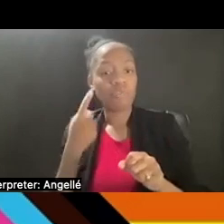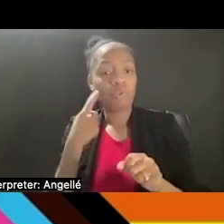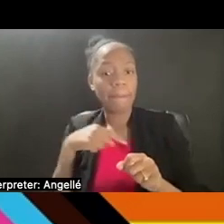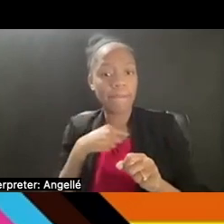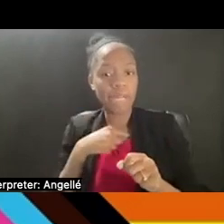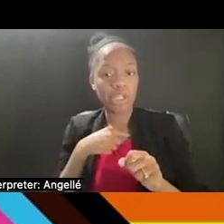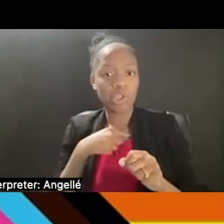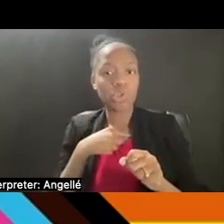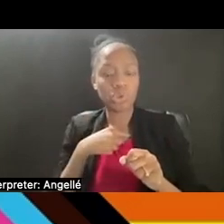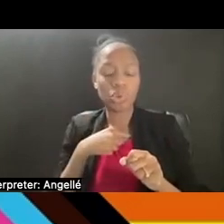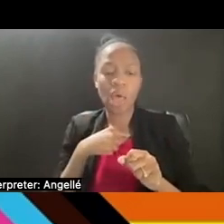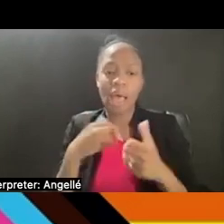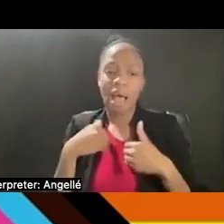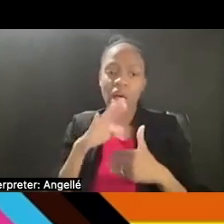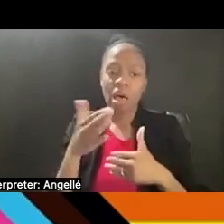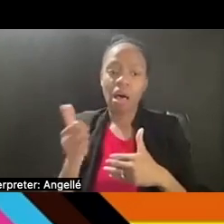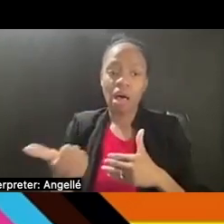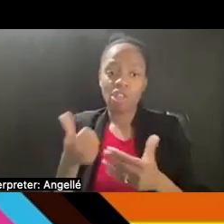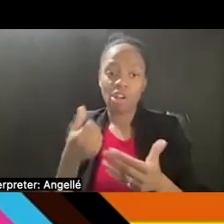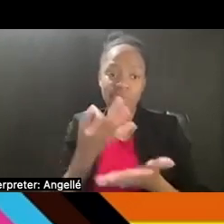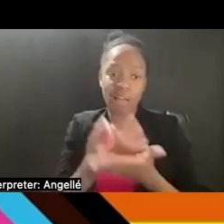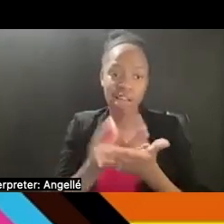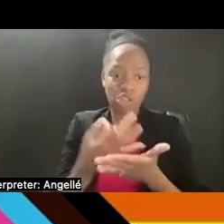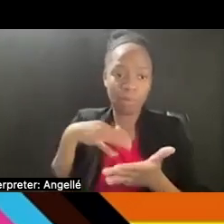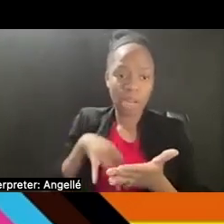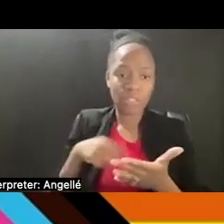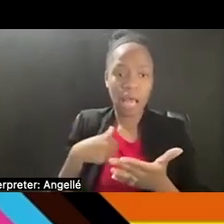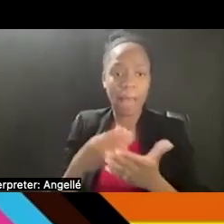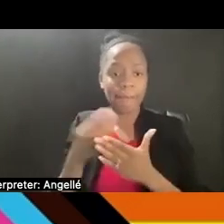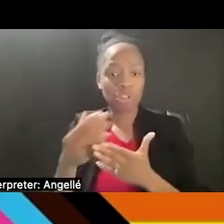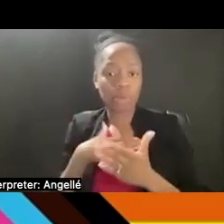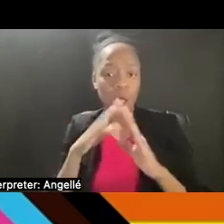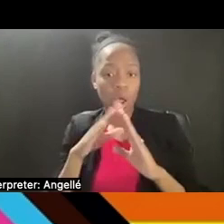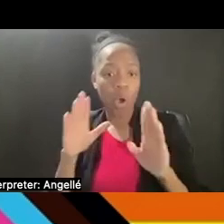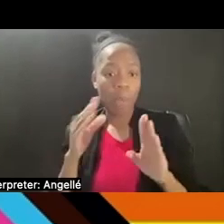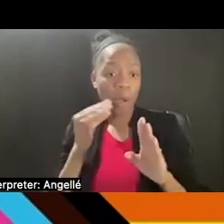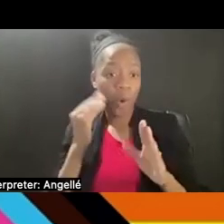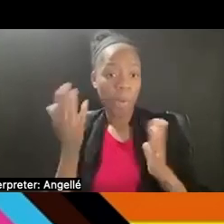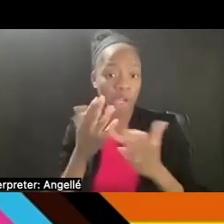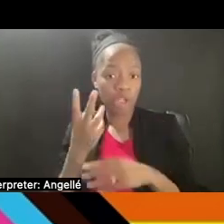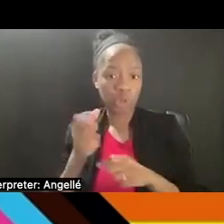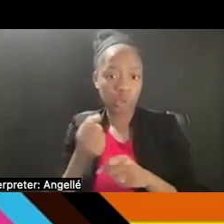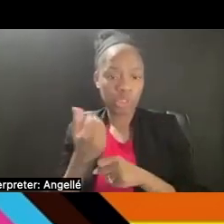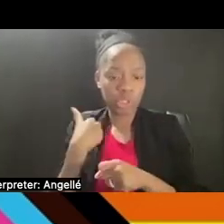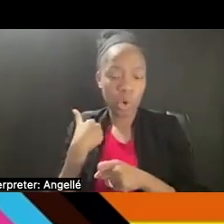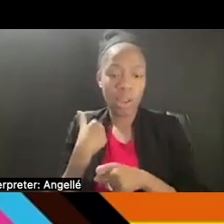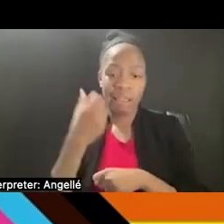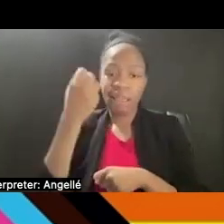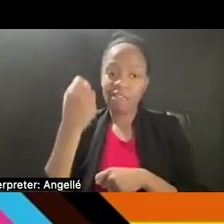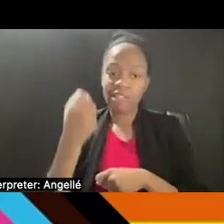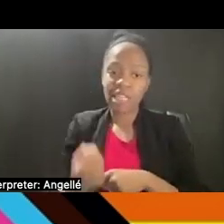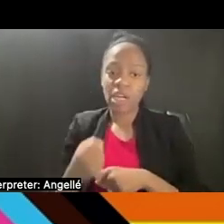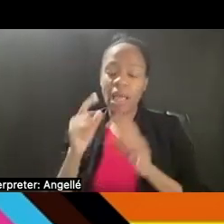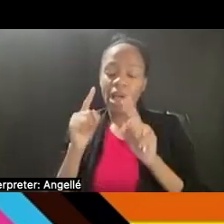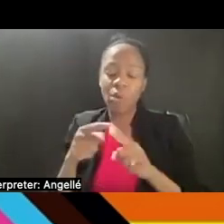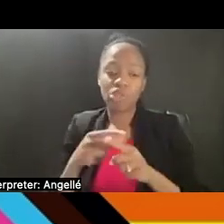other financial gains. I purchased my first home here 2 years ago. And every Saturday, I'm able to go to Loving Food Resources and